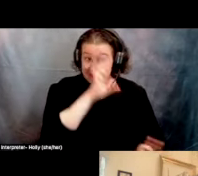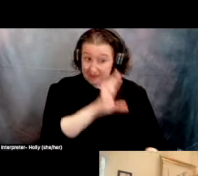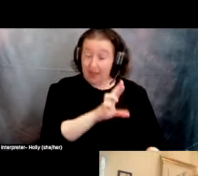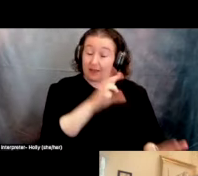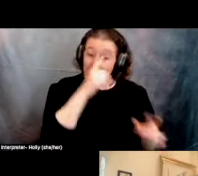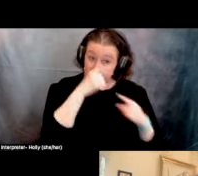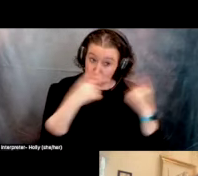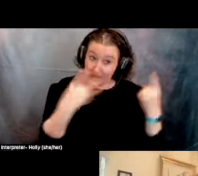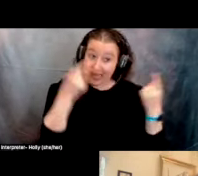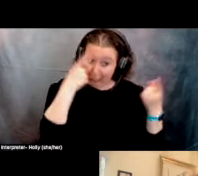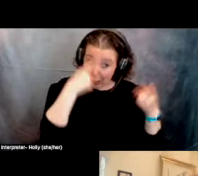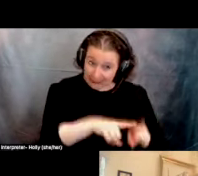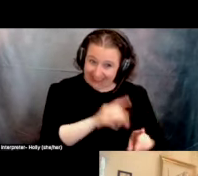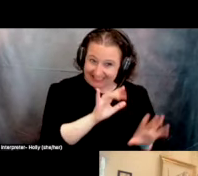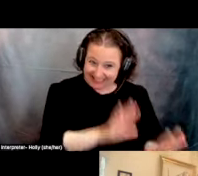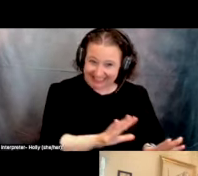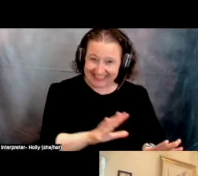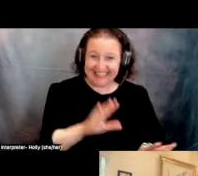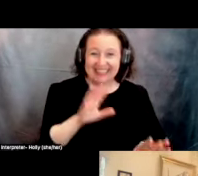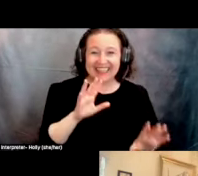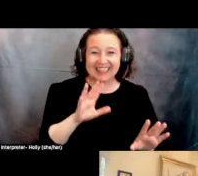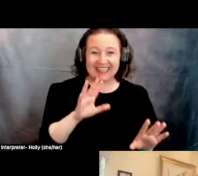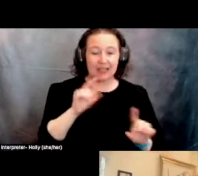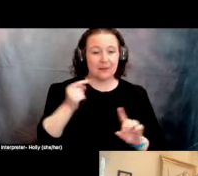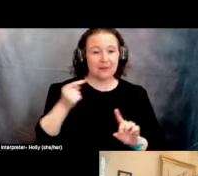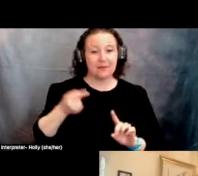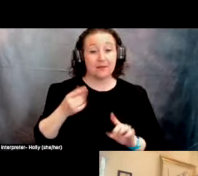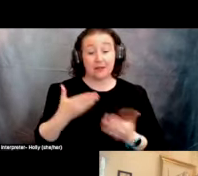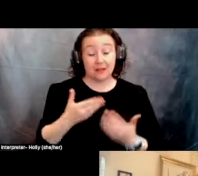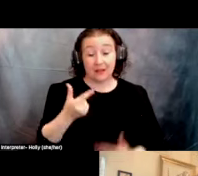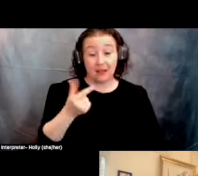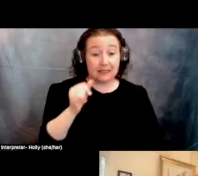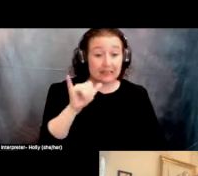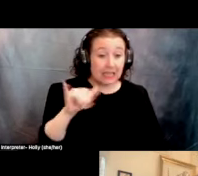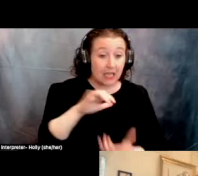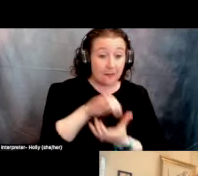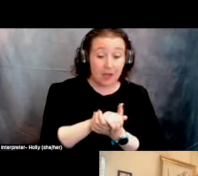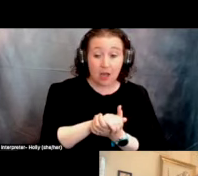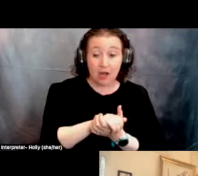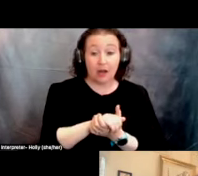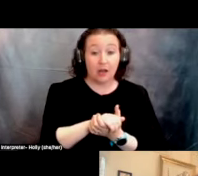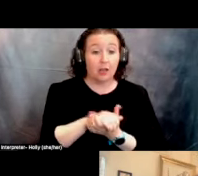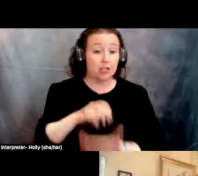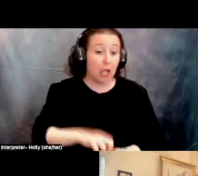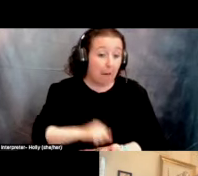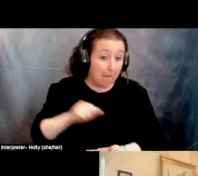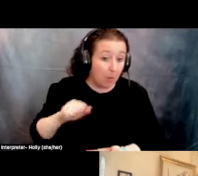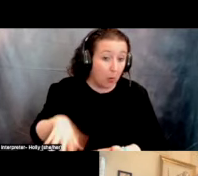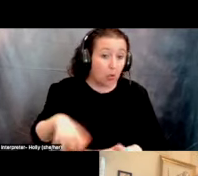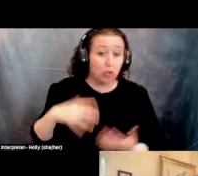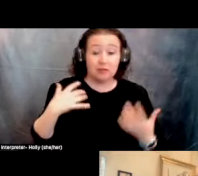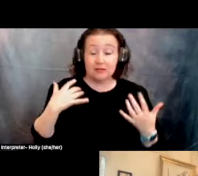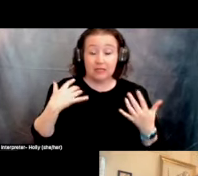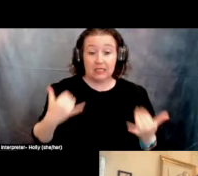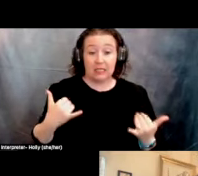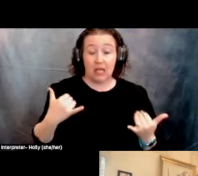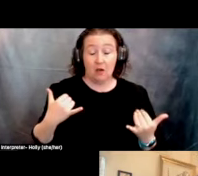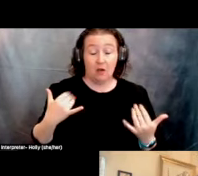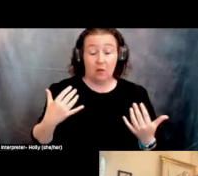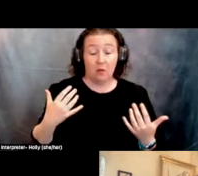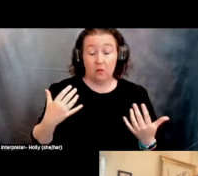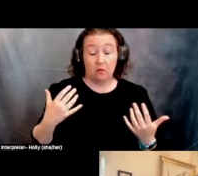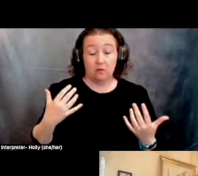Ayano. Like, when it gets down to it, like, even gay marriage and, you know, abortion now even and all that stuff is, you